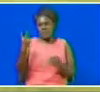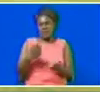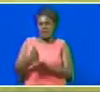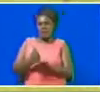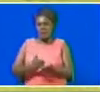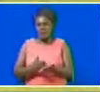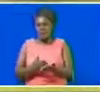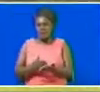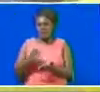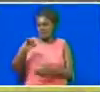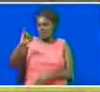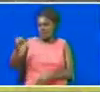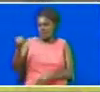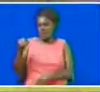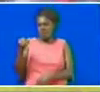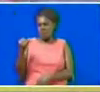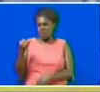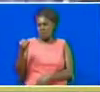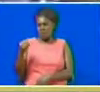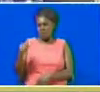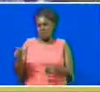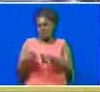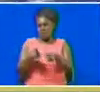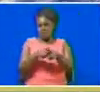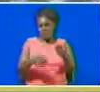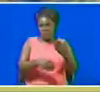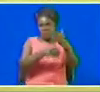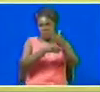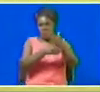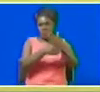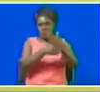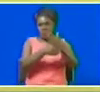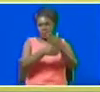half. Jeremiah Wanjala doubled Posta's lead before Mushiri strike at death.